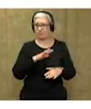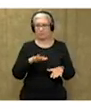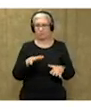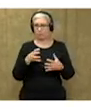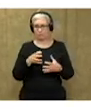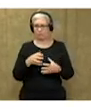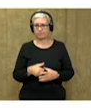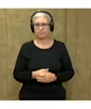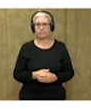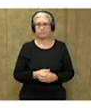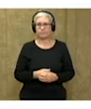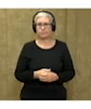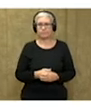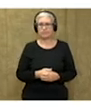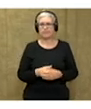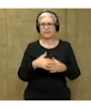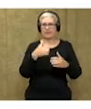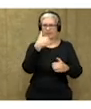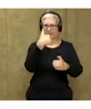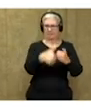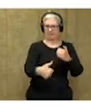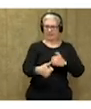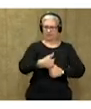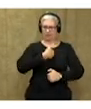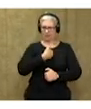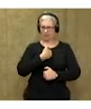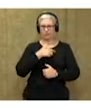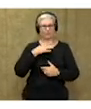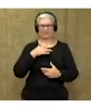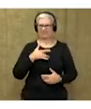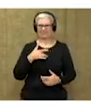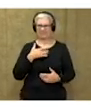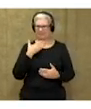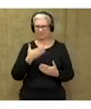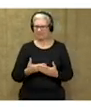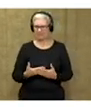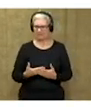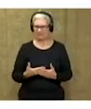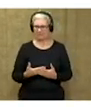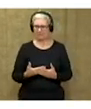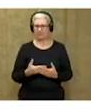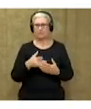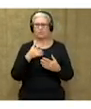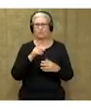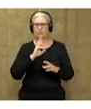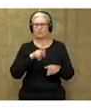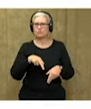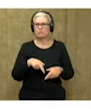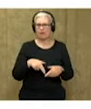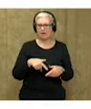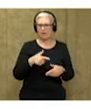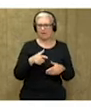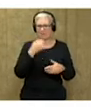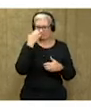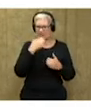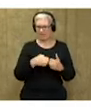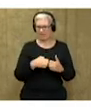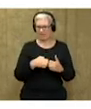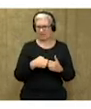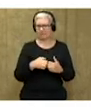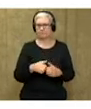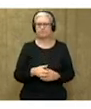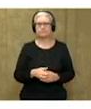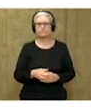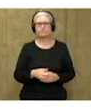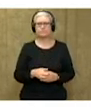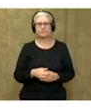others act mean towards us, it's not a good feeling. So we don't want you to respond in that manner and acting mean to someone